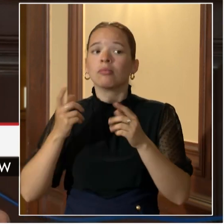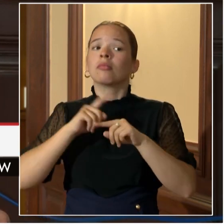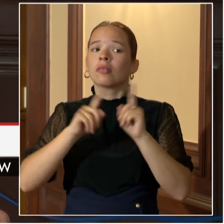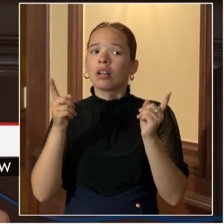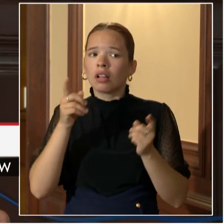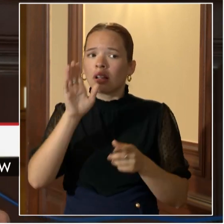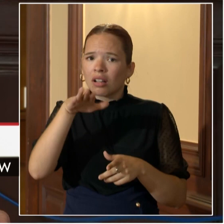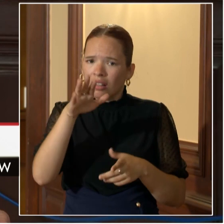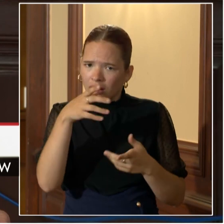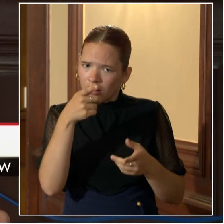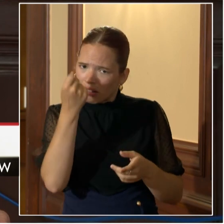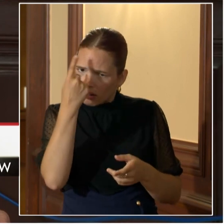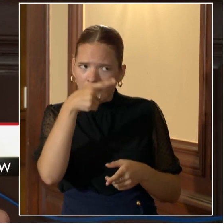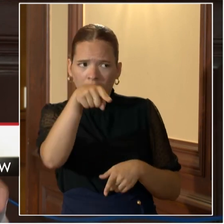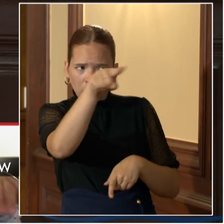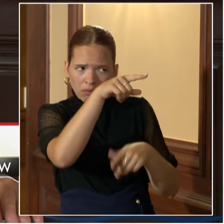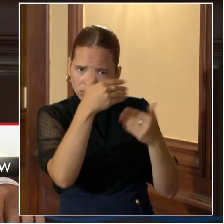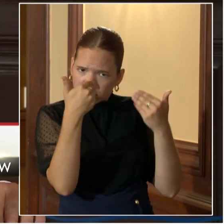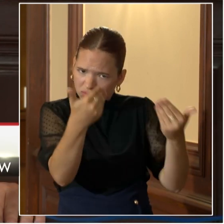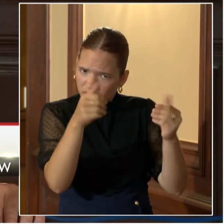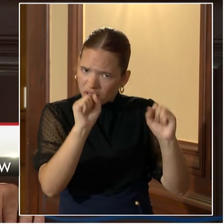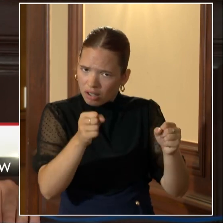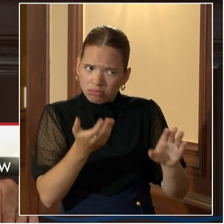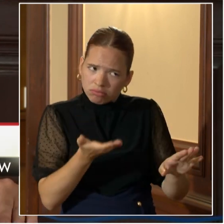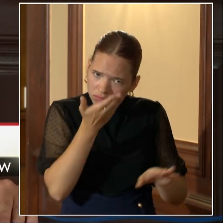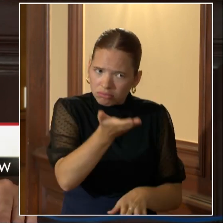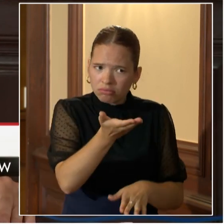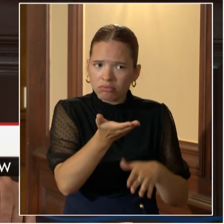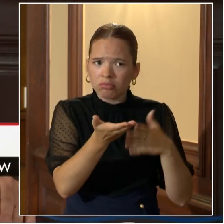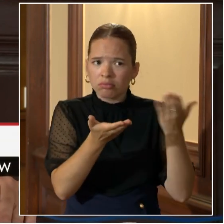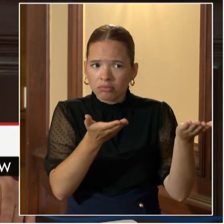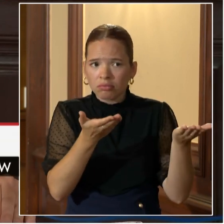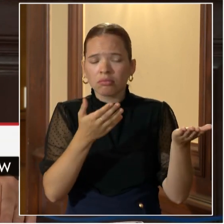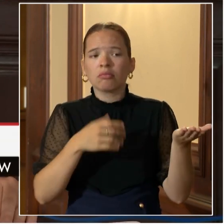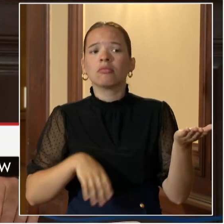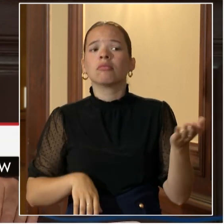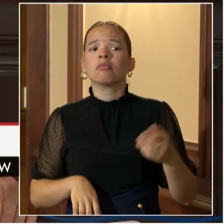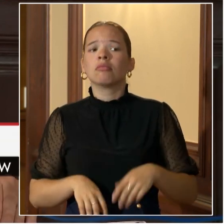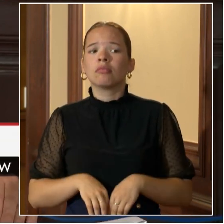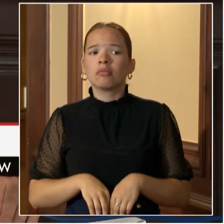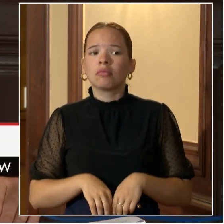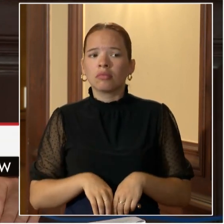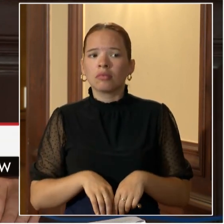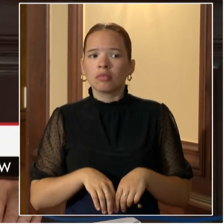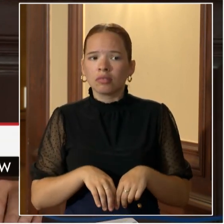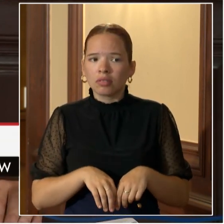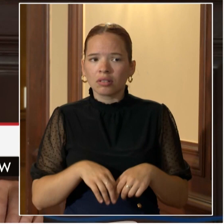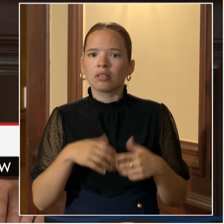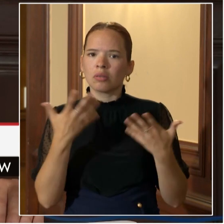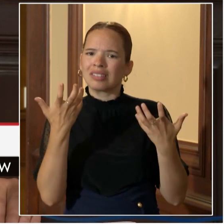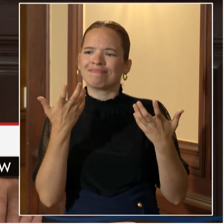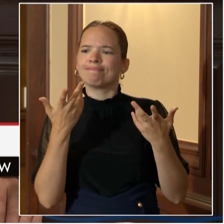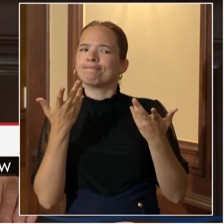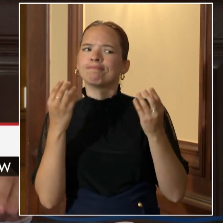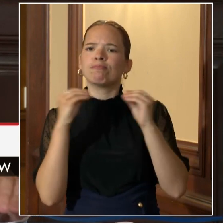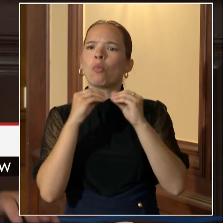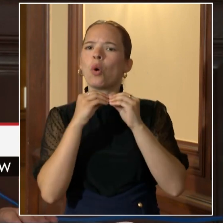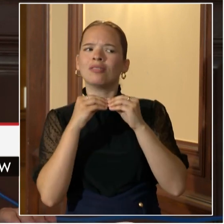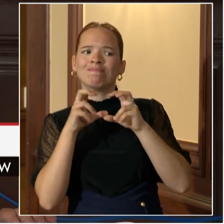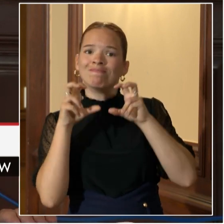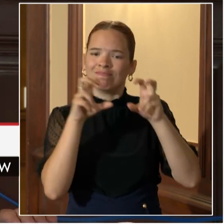is the African Mission for Investment in Youth, which was also presented for